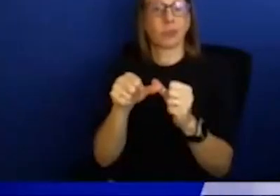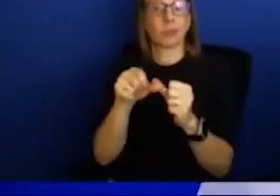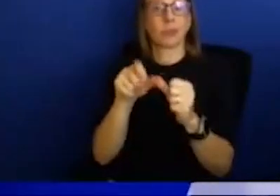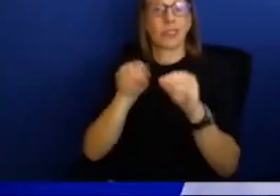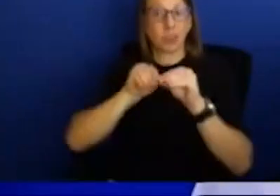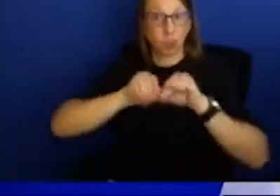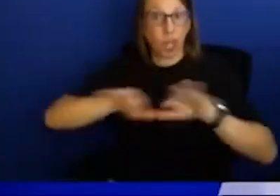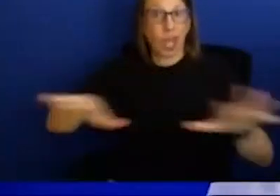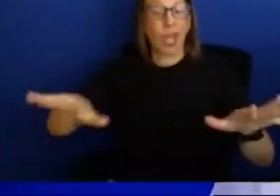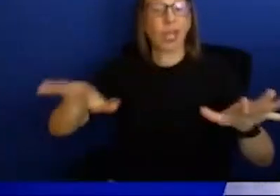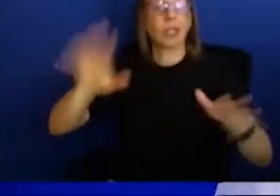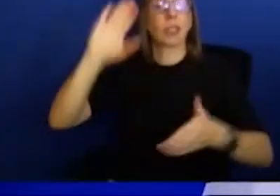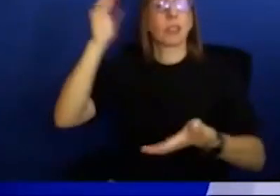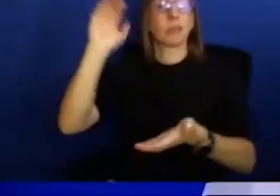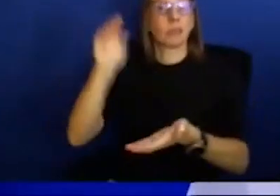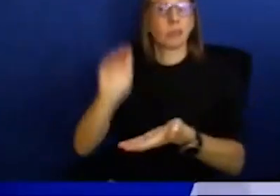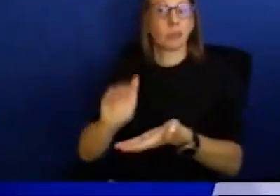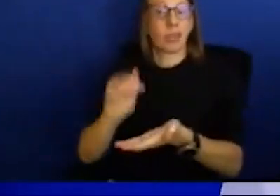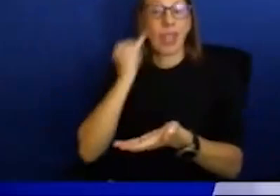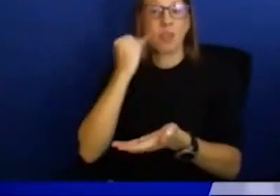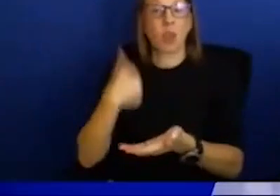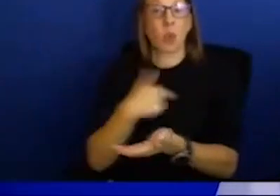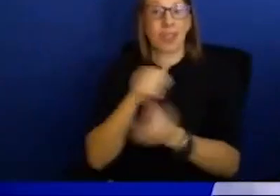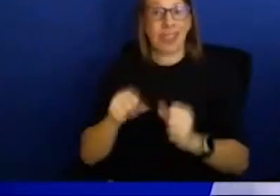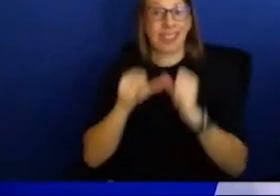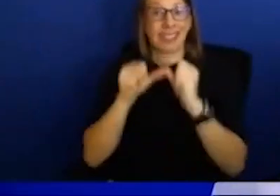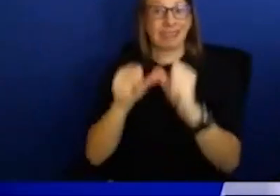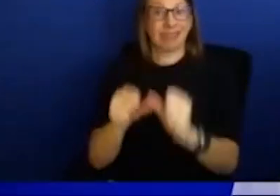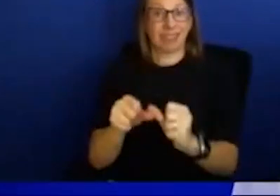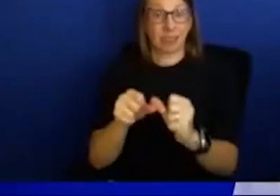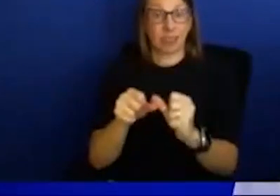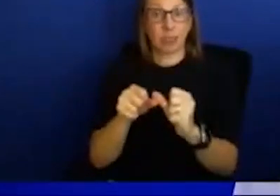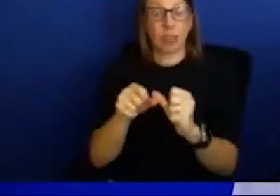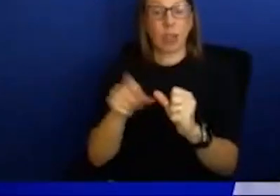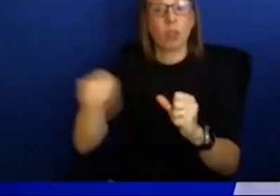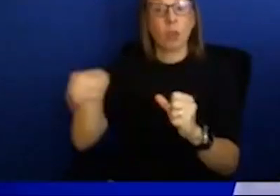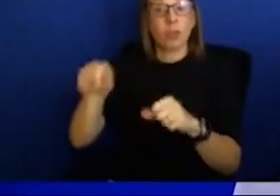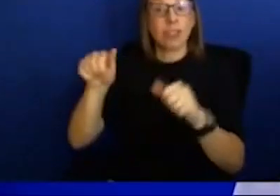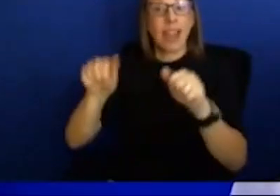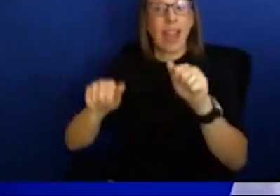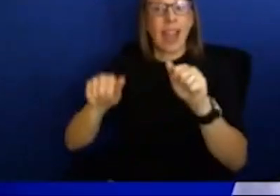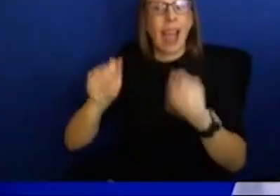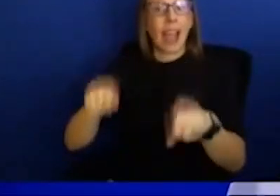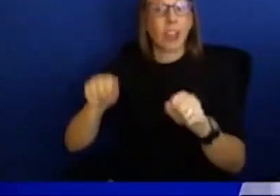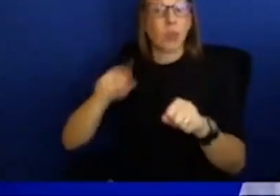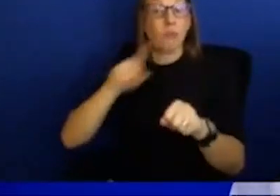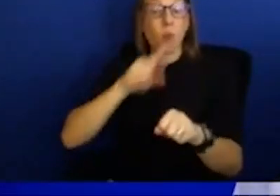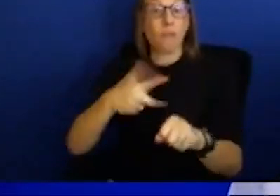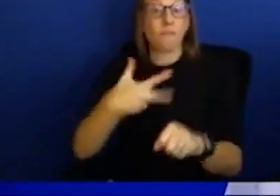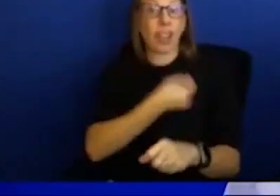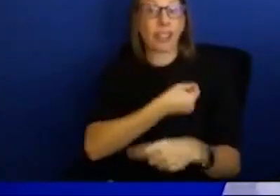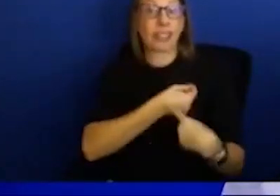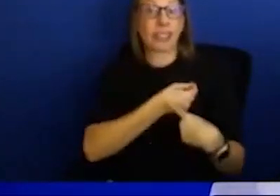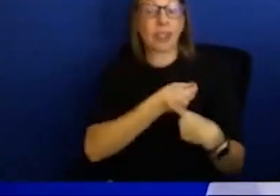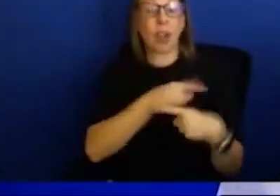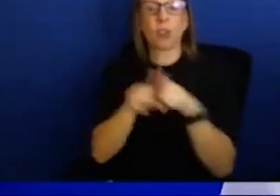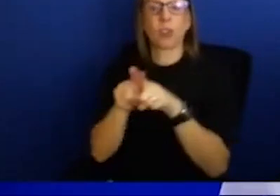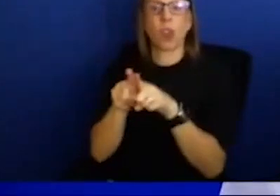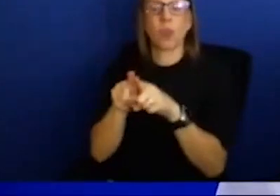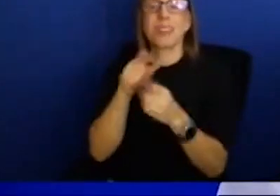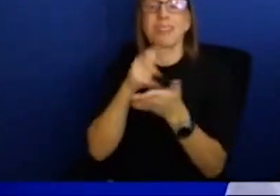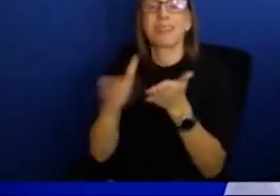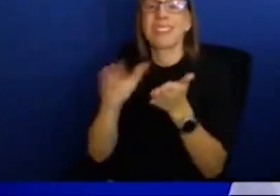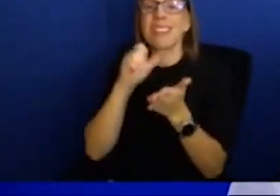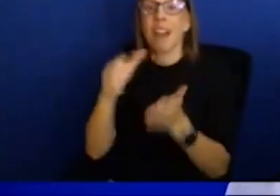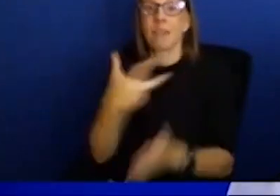disease decrease if we can continue to get those that are eligible for vaccine but unvaccinated, get them